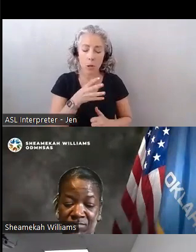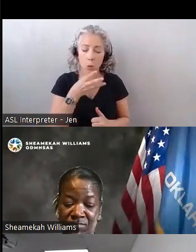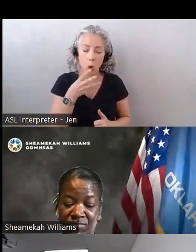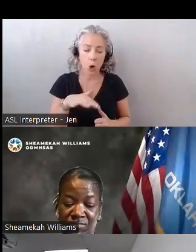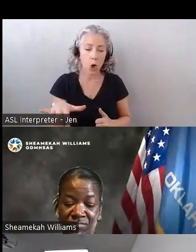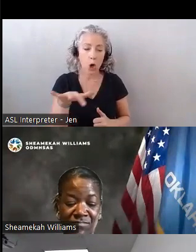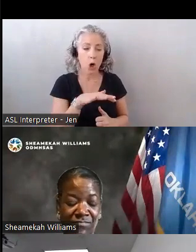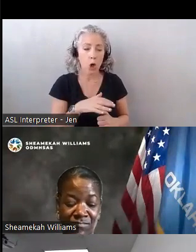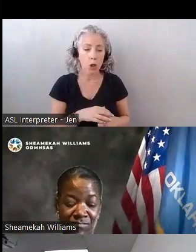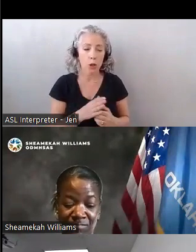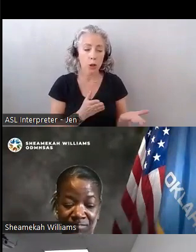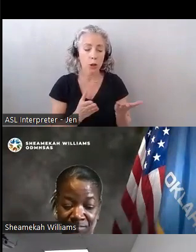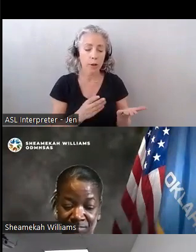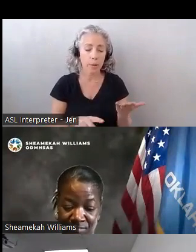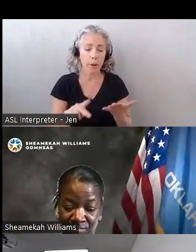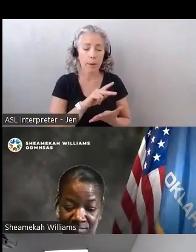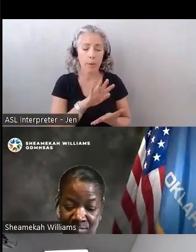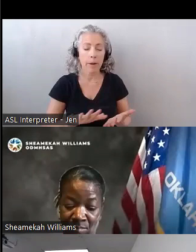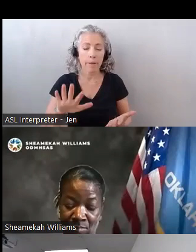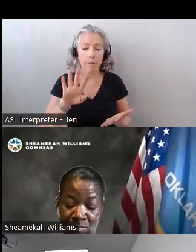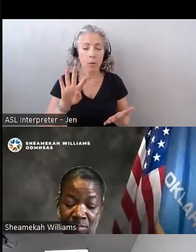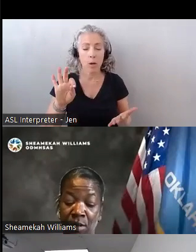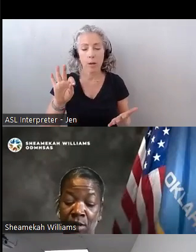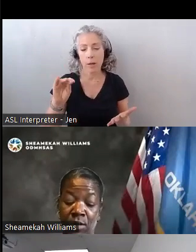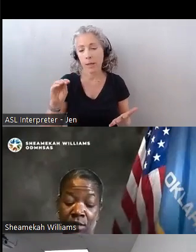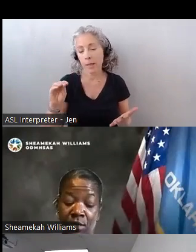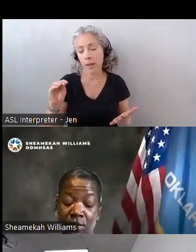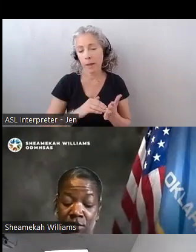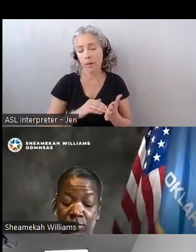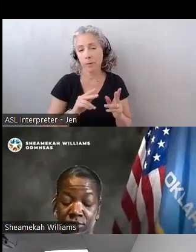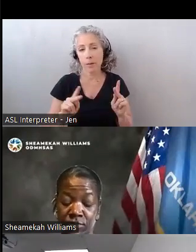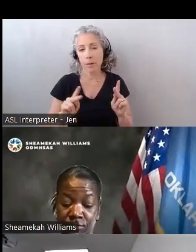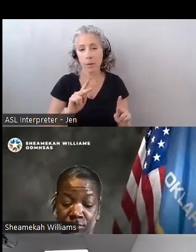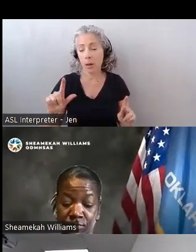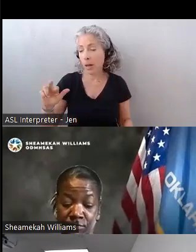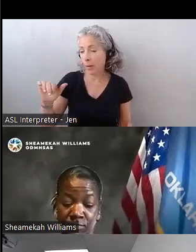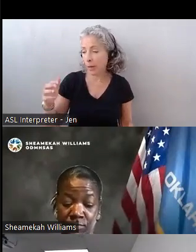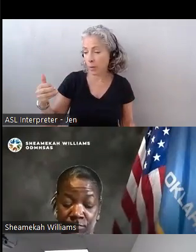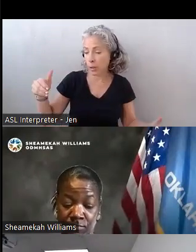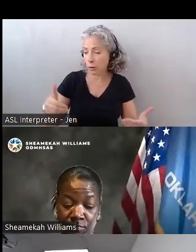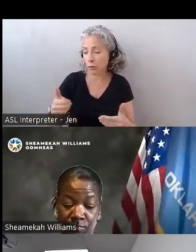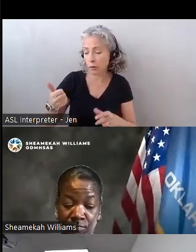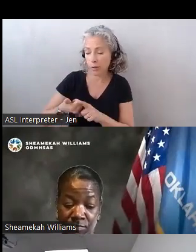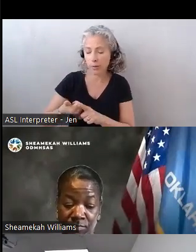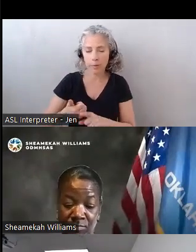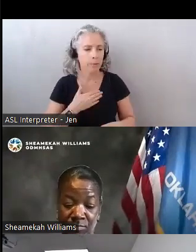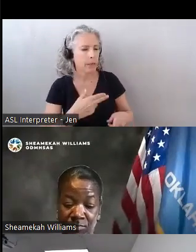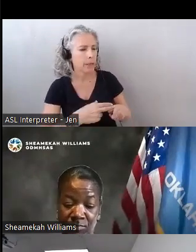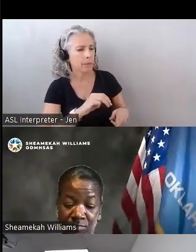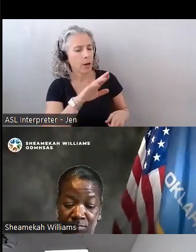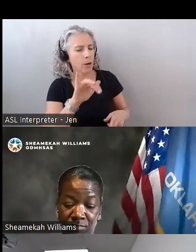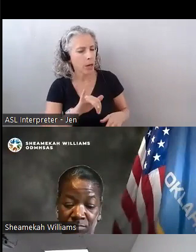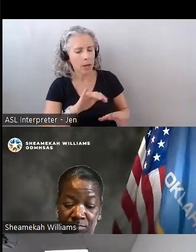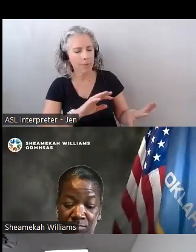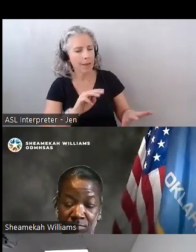serving an overall population of around 490,000 individuals. Larry, would you like to introduce yourself? Yeah, my name is Larry Smith. I'm